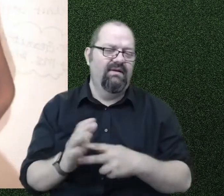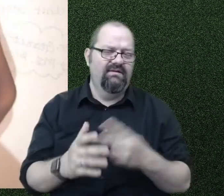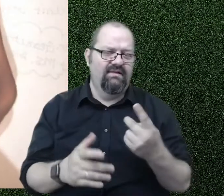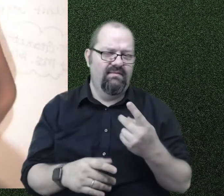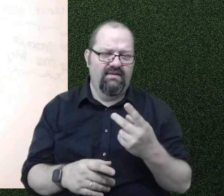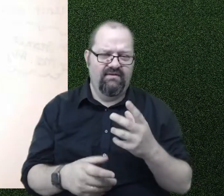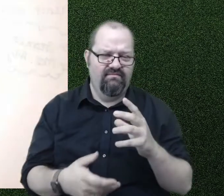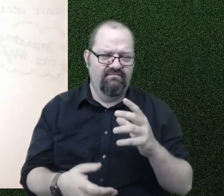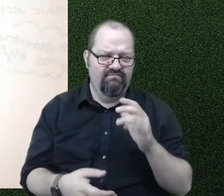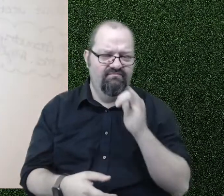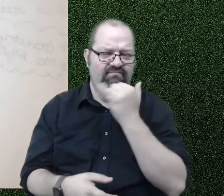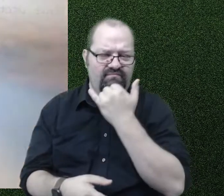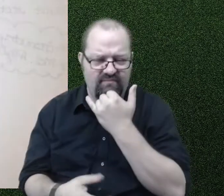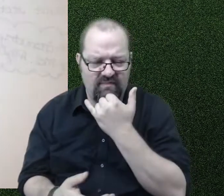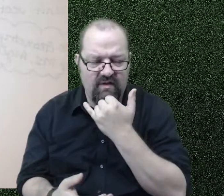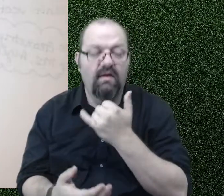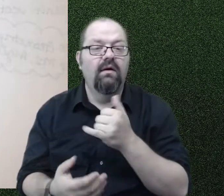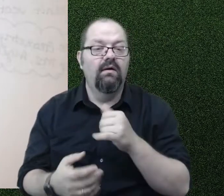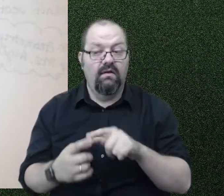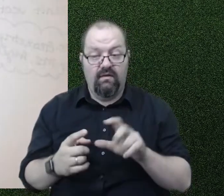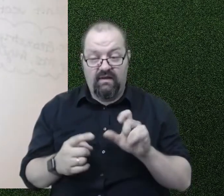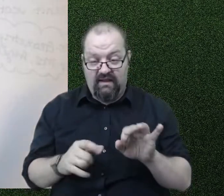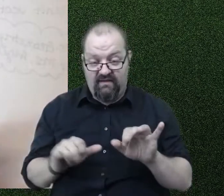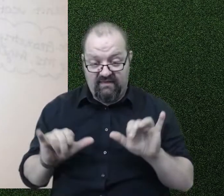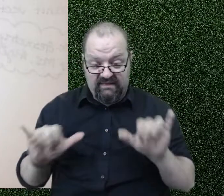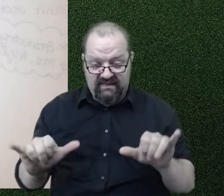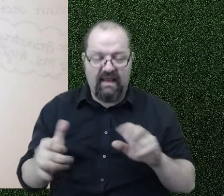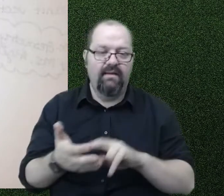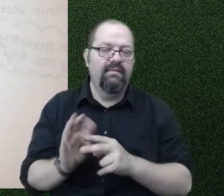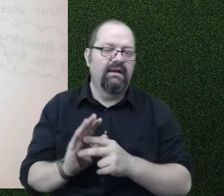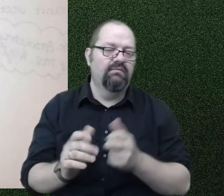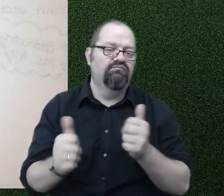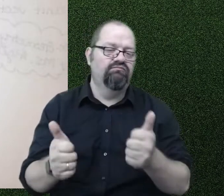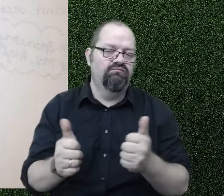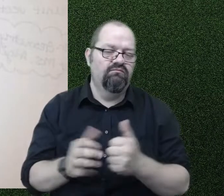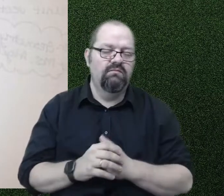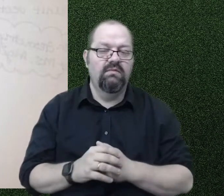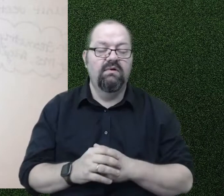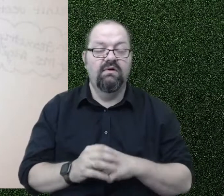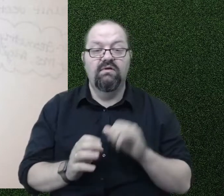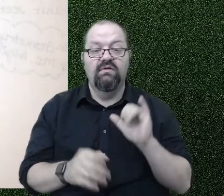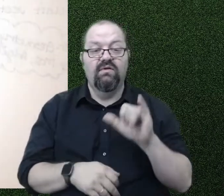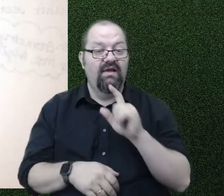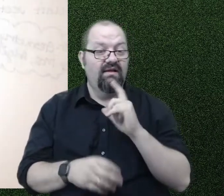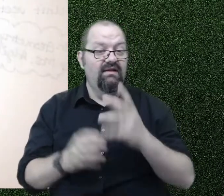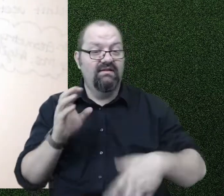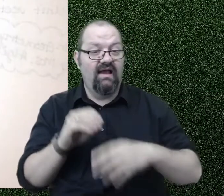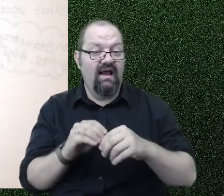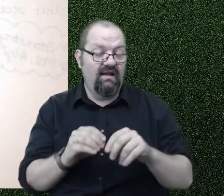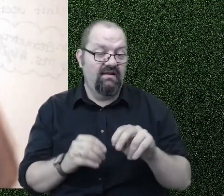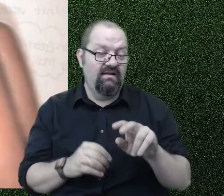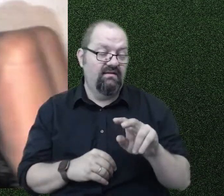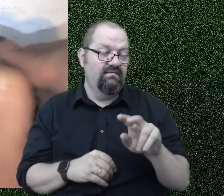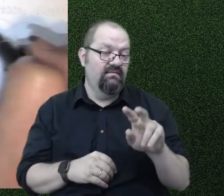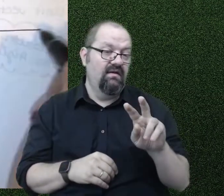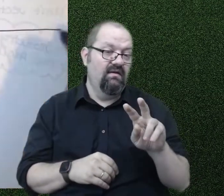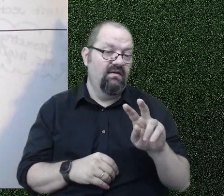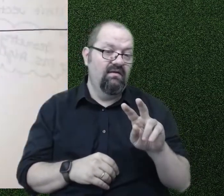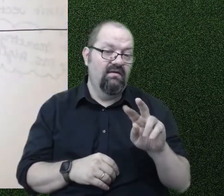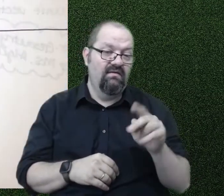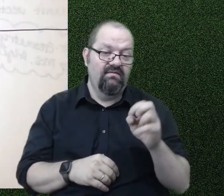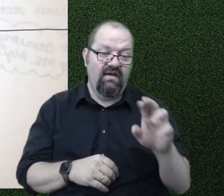my y-axis and my x-axis. All right, so that's adding vectors algebraically. Let's talk about scalar